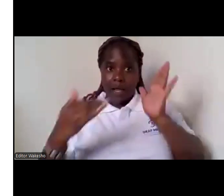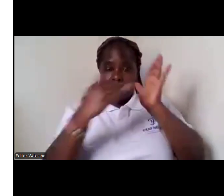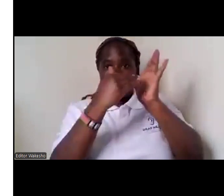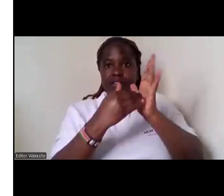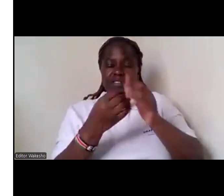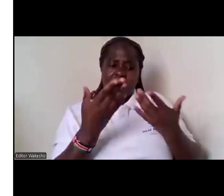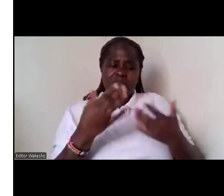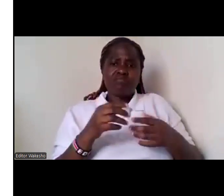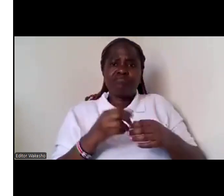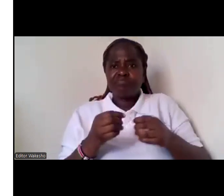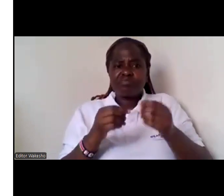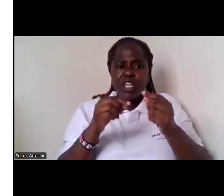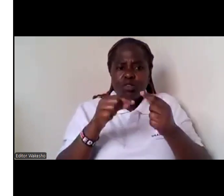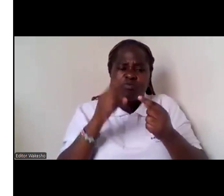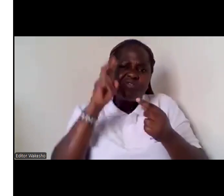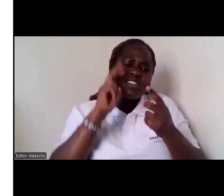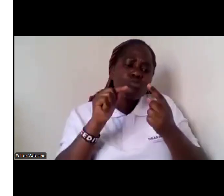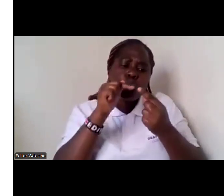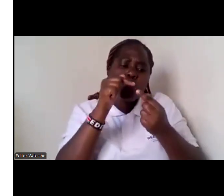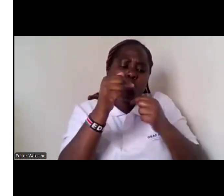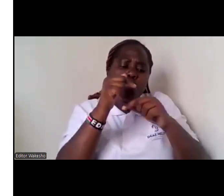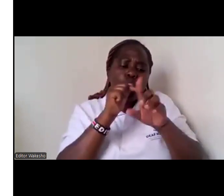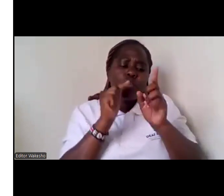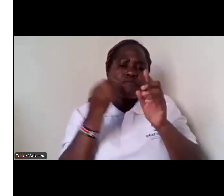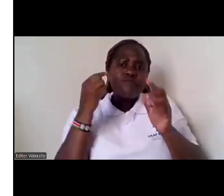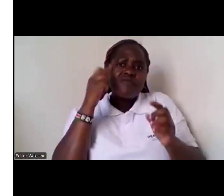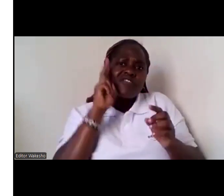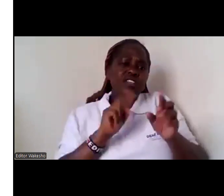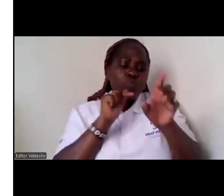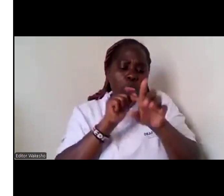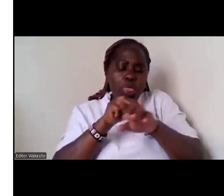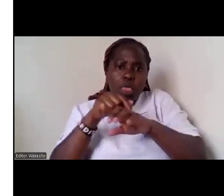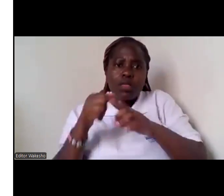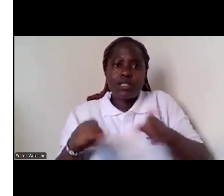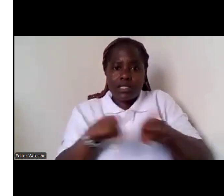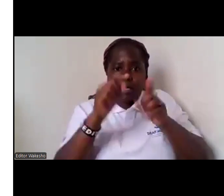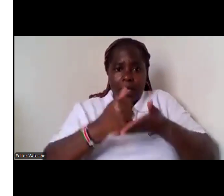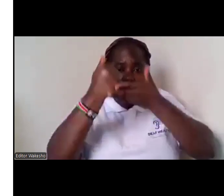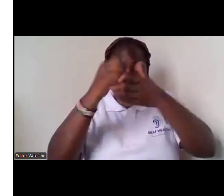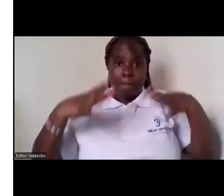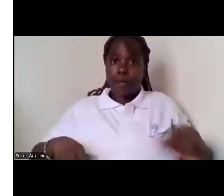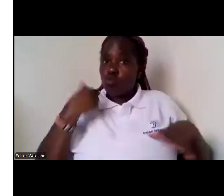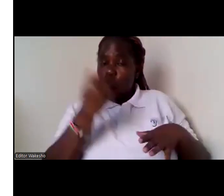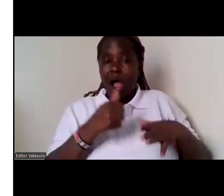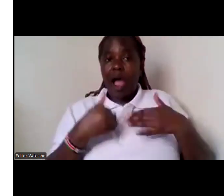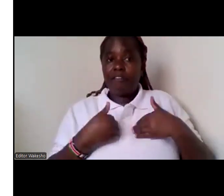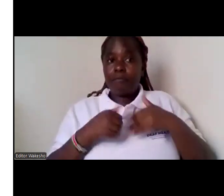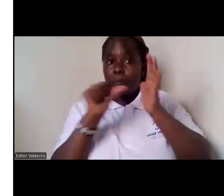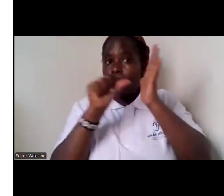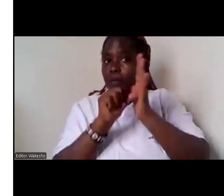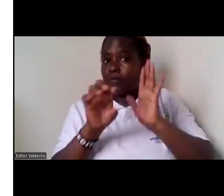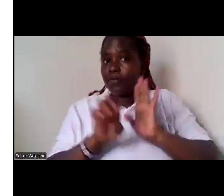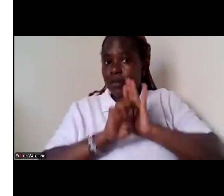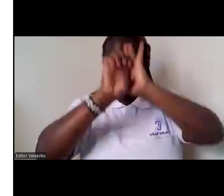cysts and pelvic inflammatory disease. It also helps in people who have certain conditions like very